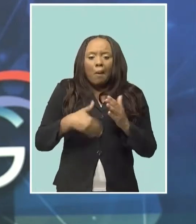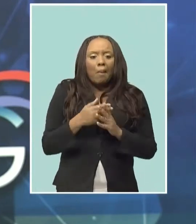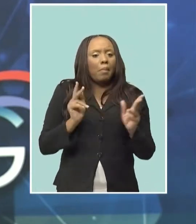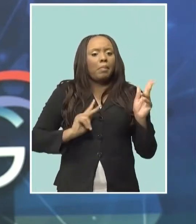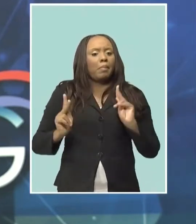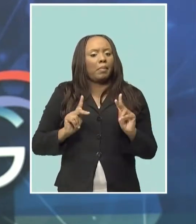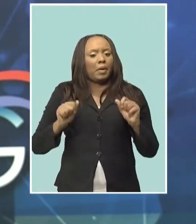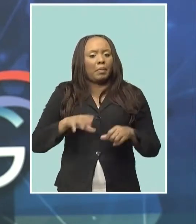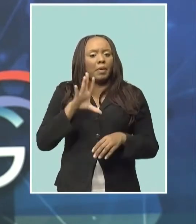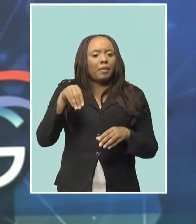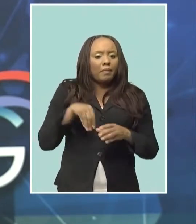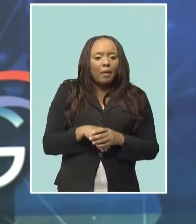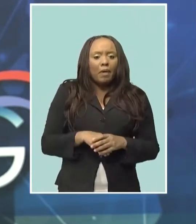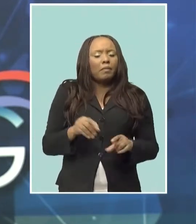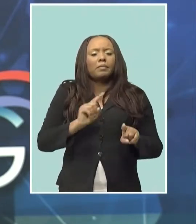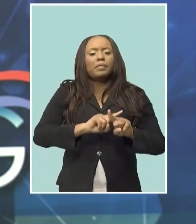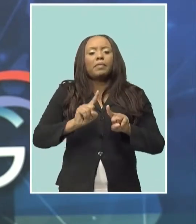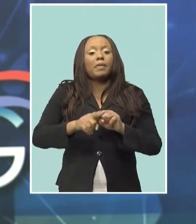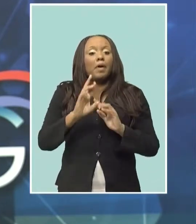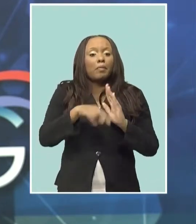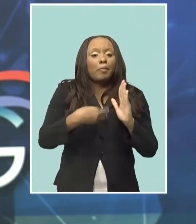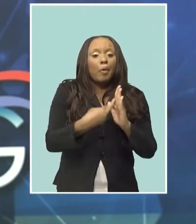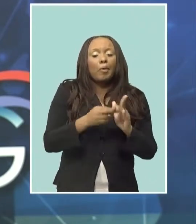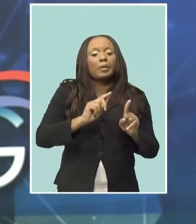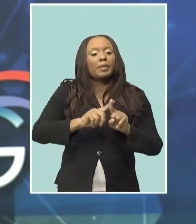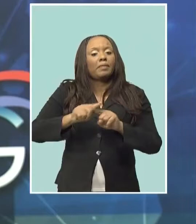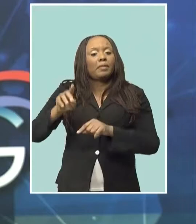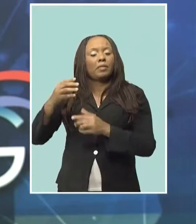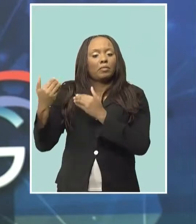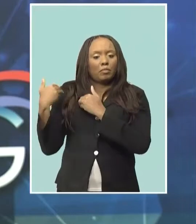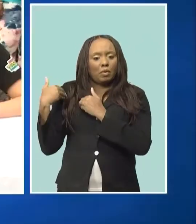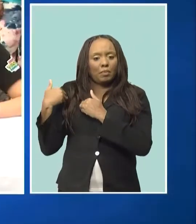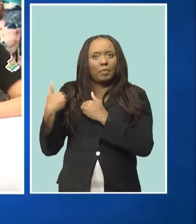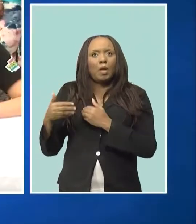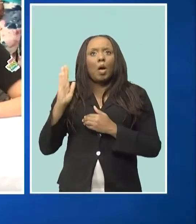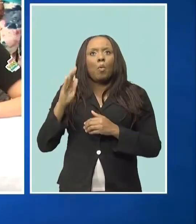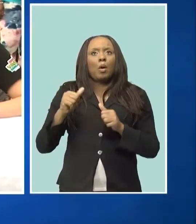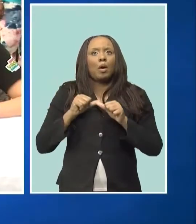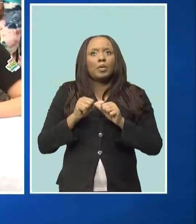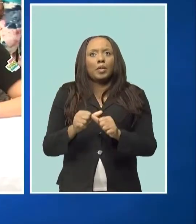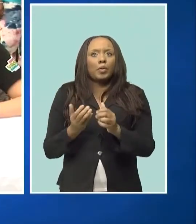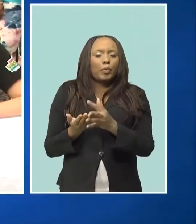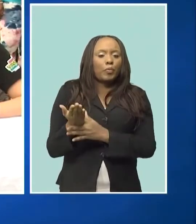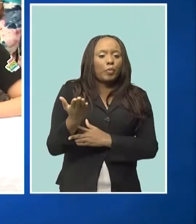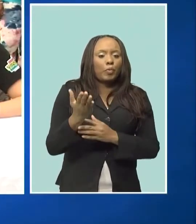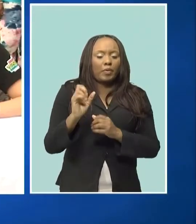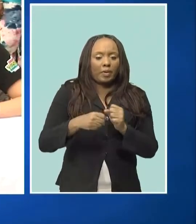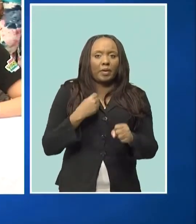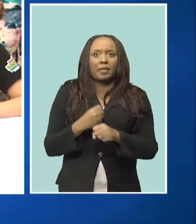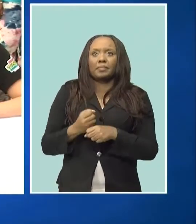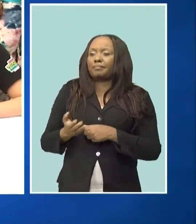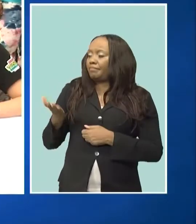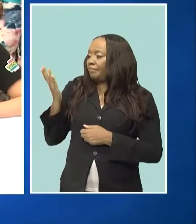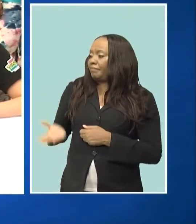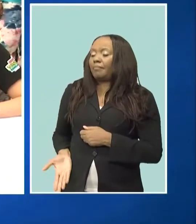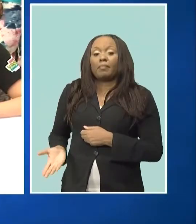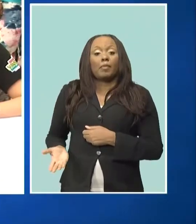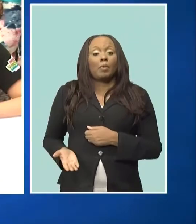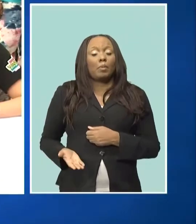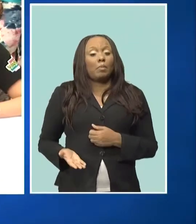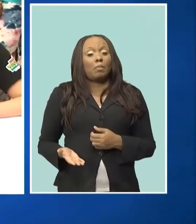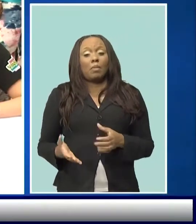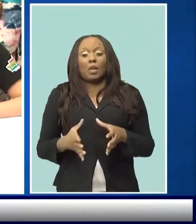challenge, which is set to continue throughout the year. We have a lot of educating to do. We have to go back to the drawing